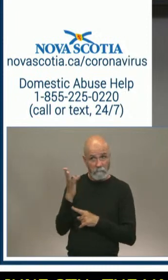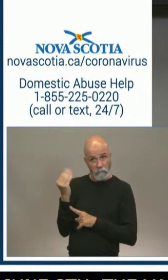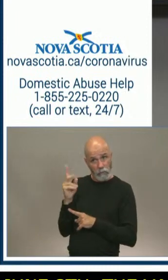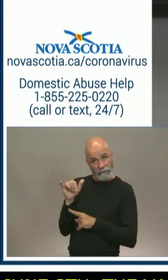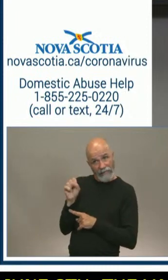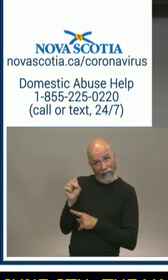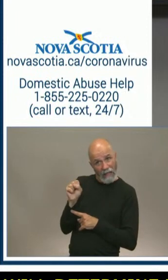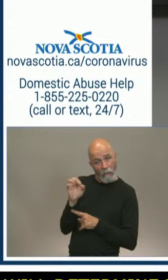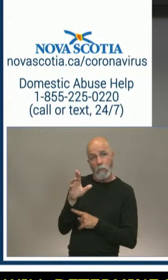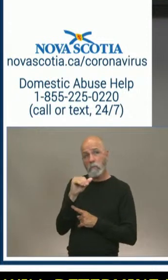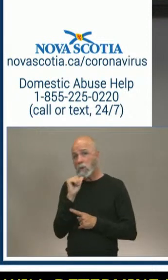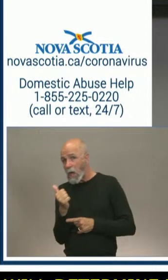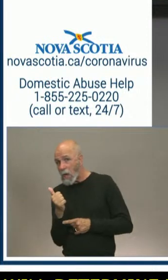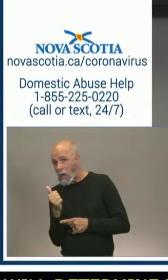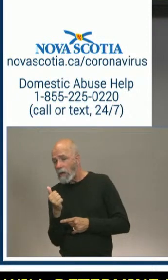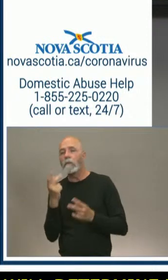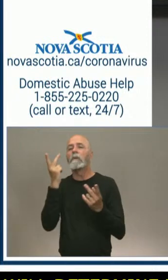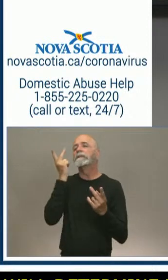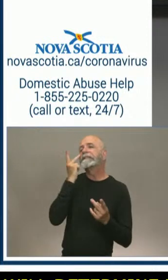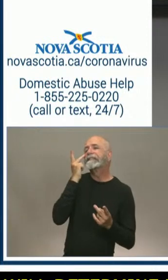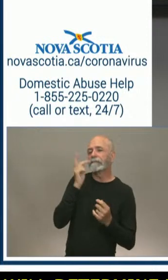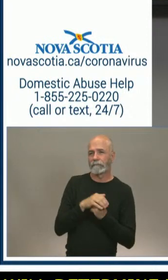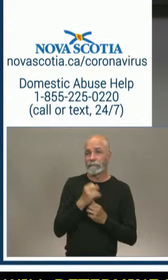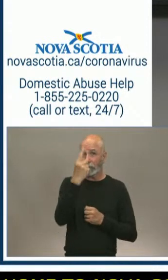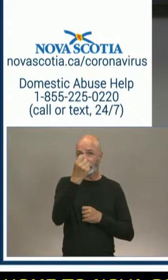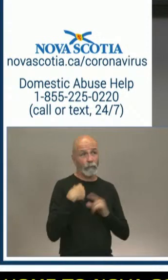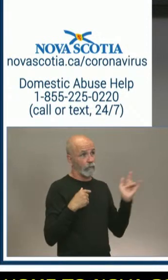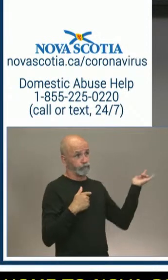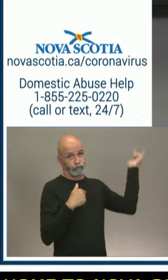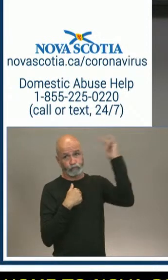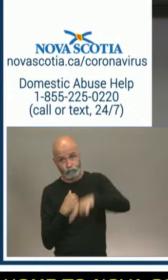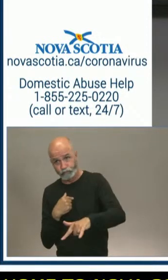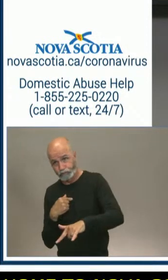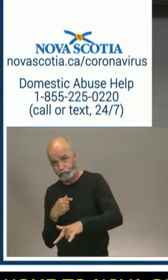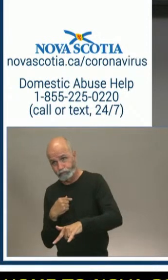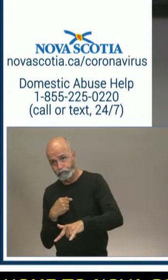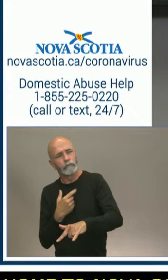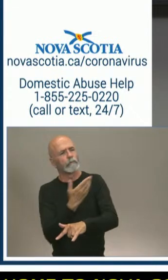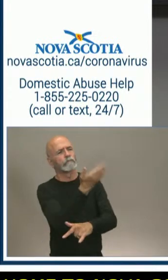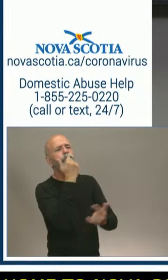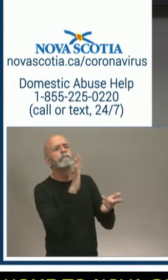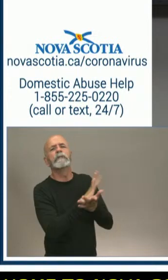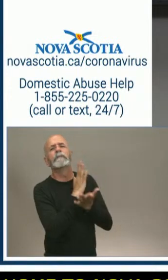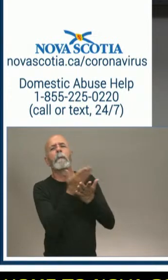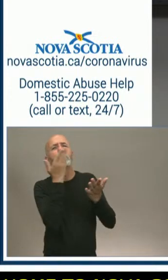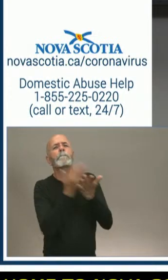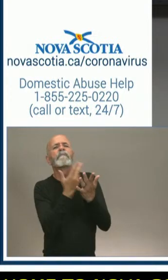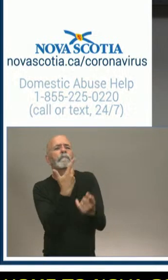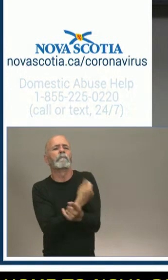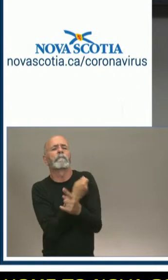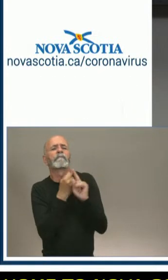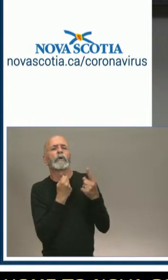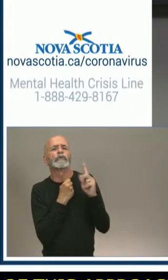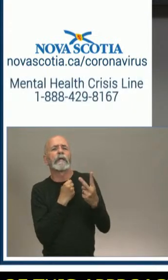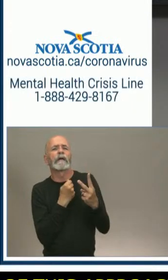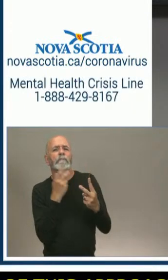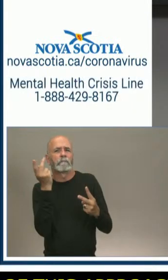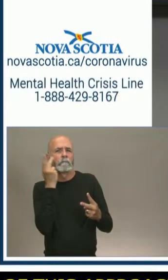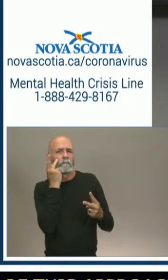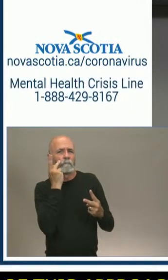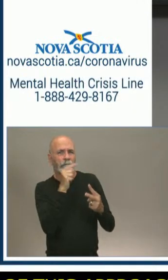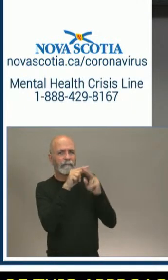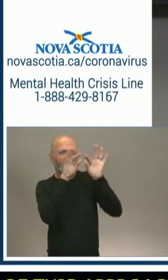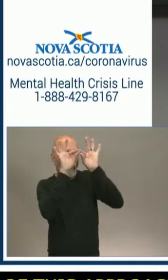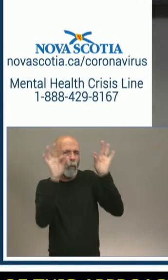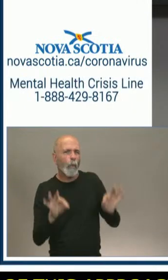approach. So rotational workers will be asked to provide proof of vaccination while completing the Nova Scotia Safe Check-in